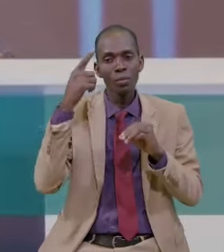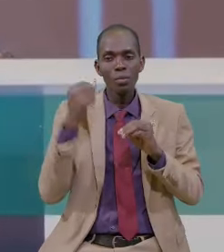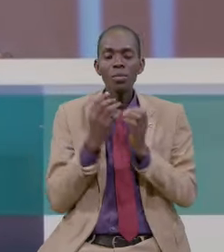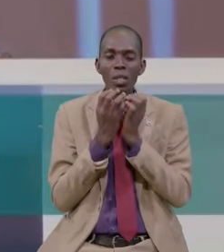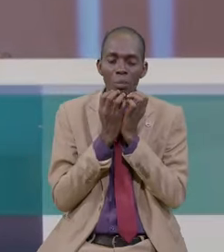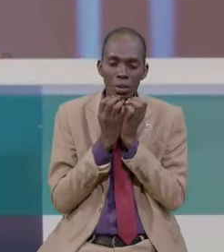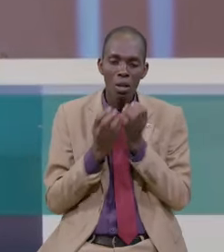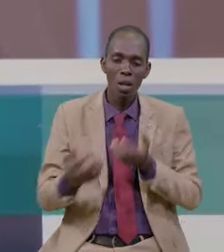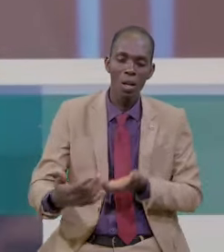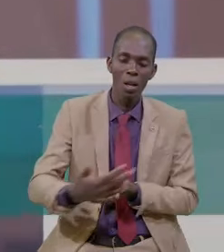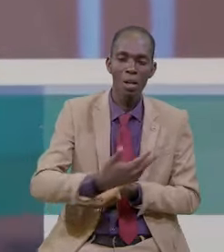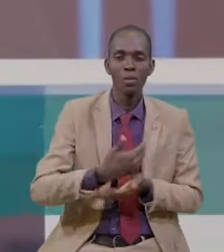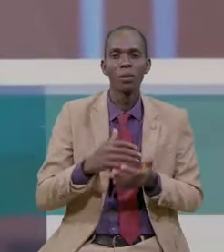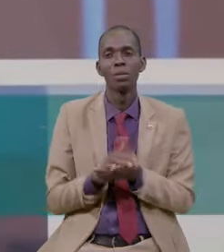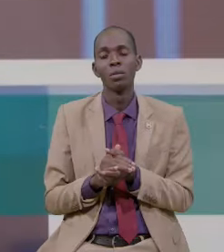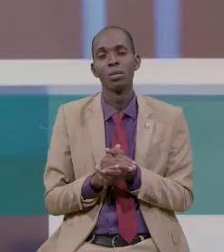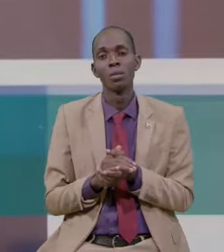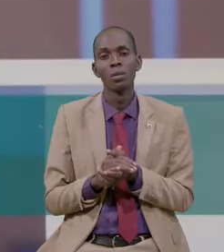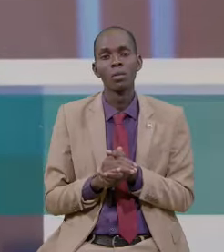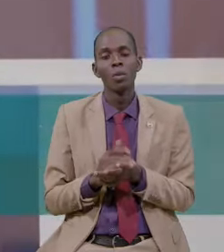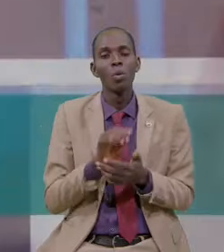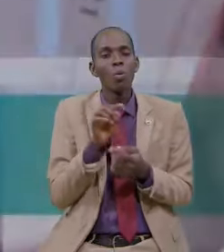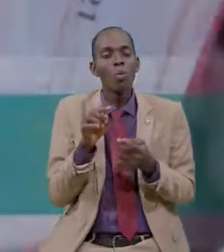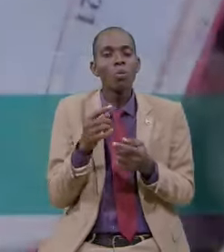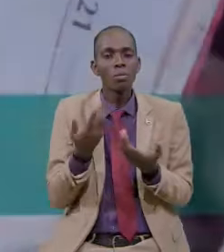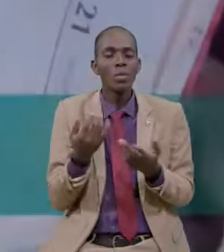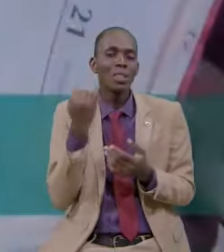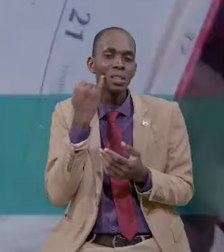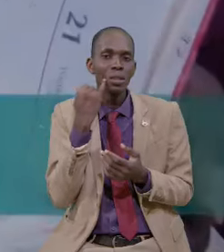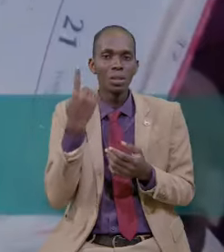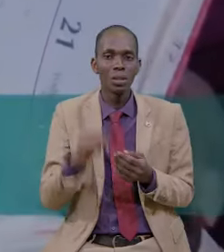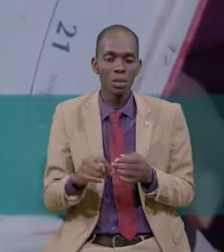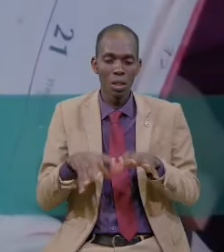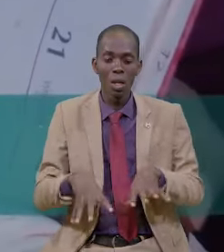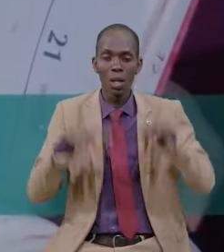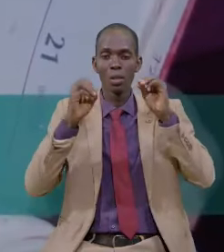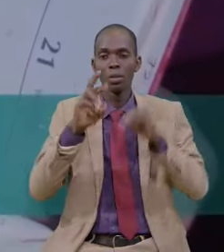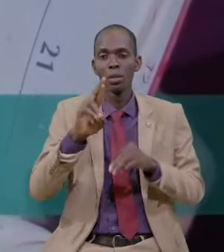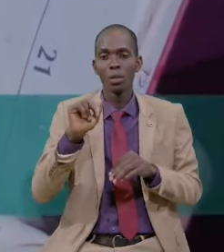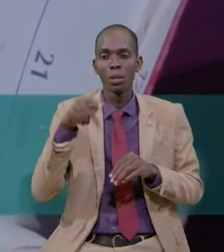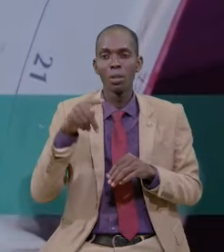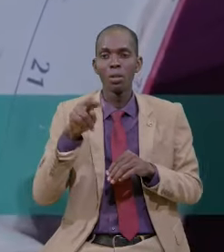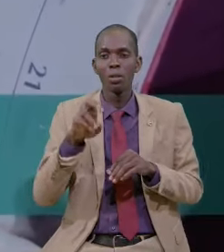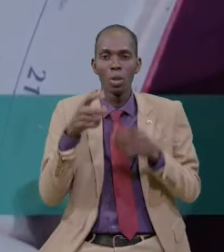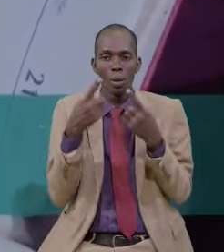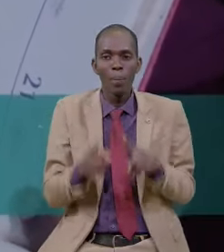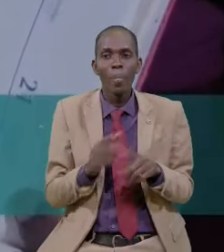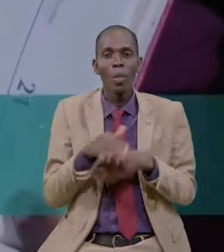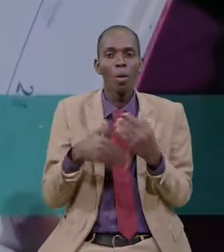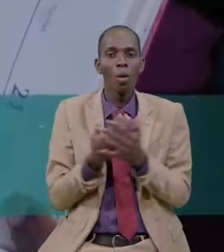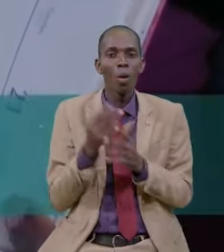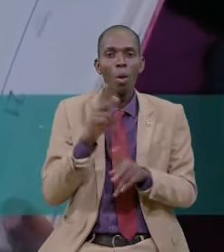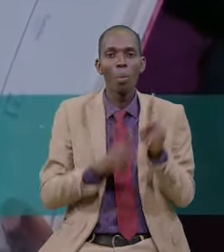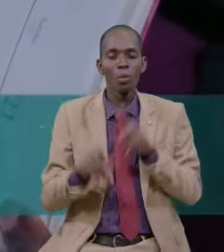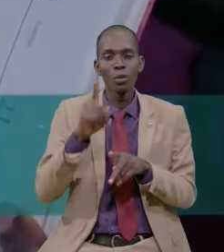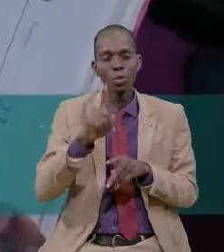harvest. What if the rapture takes place and all the people you minister to, the people, you know, they